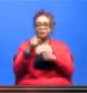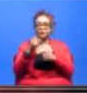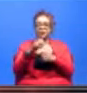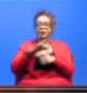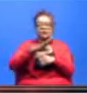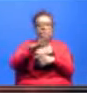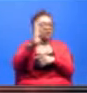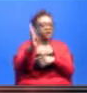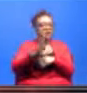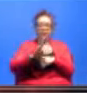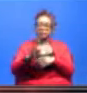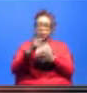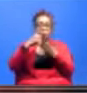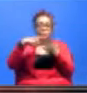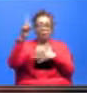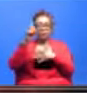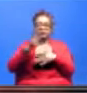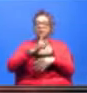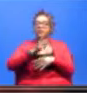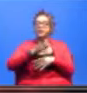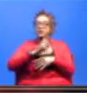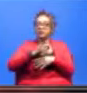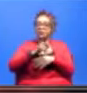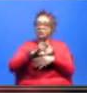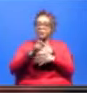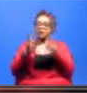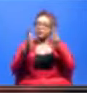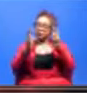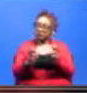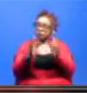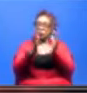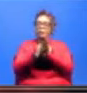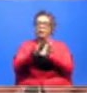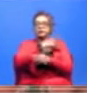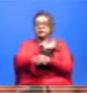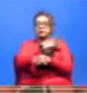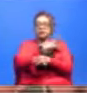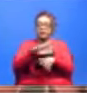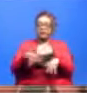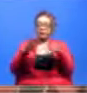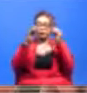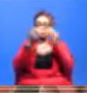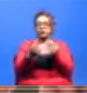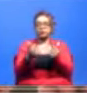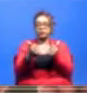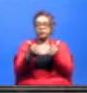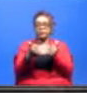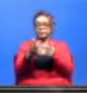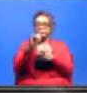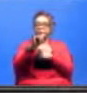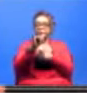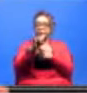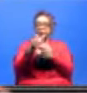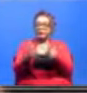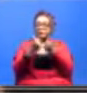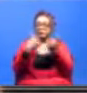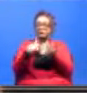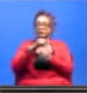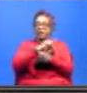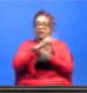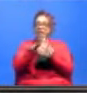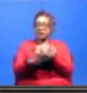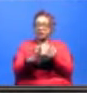win by threats, so sit with our doctors and get a solution. This has prompted some governors to warn